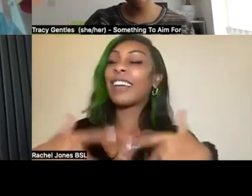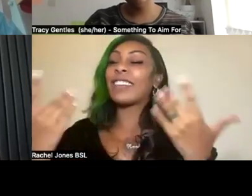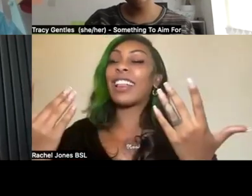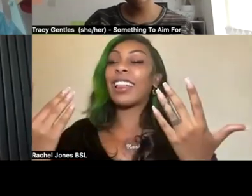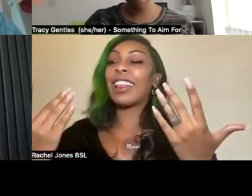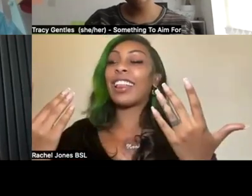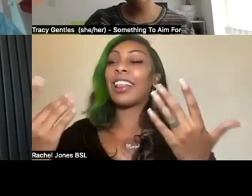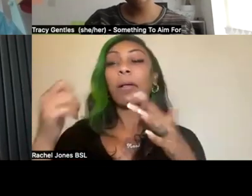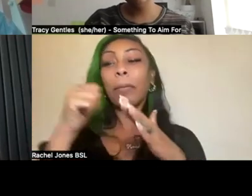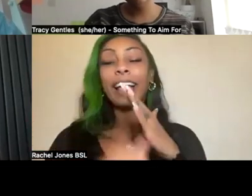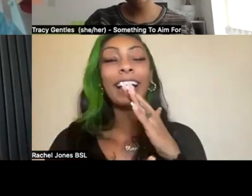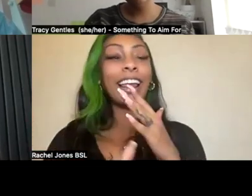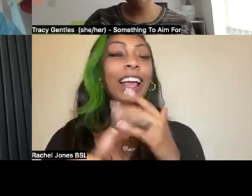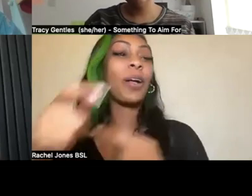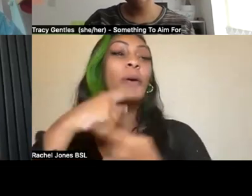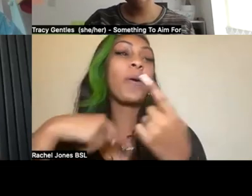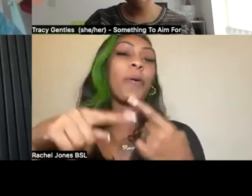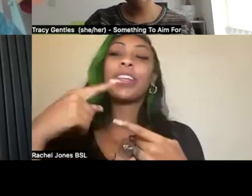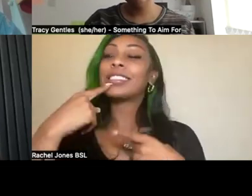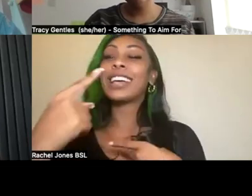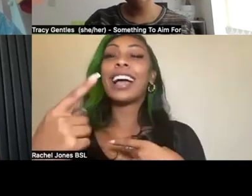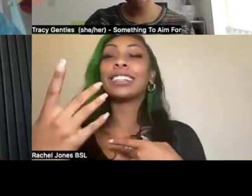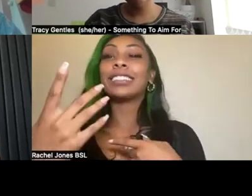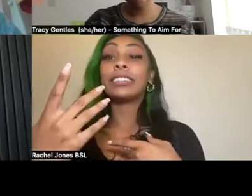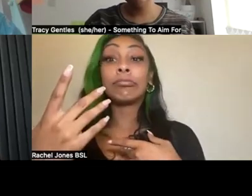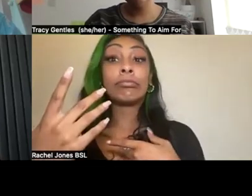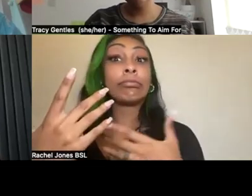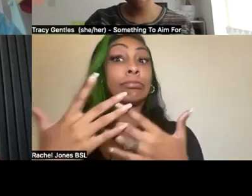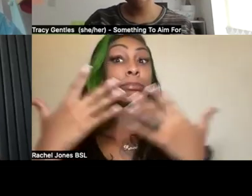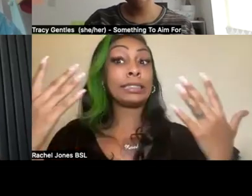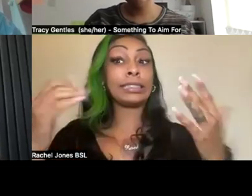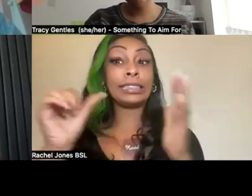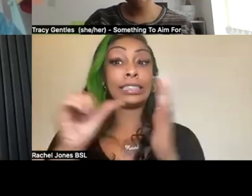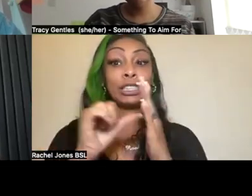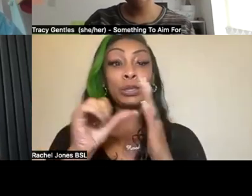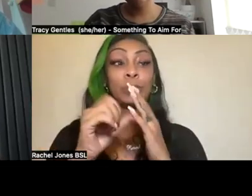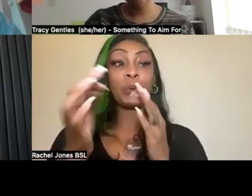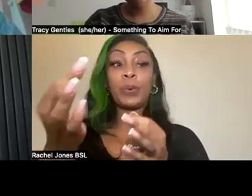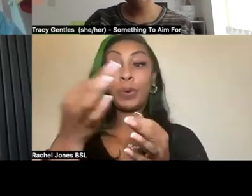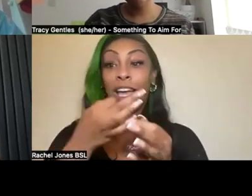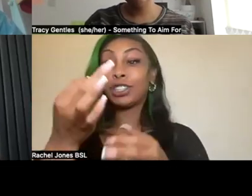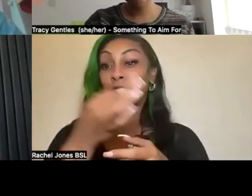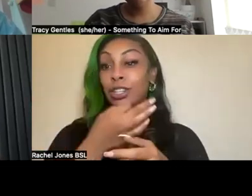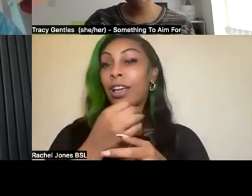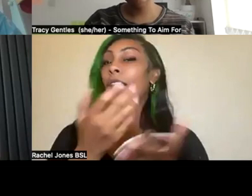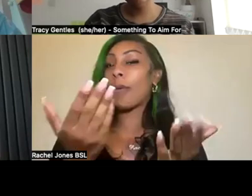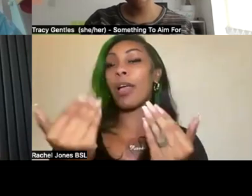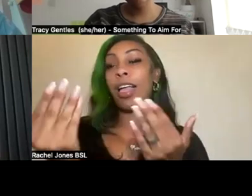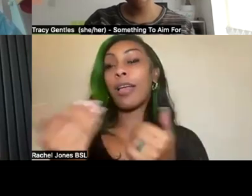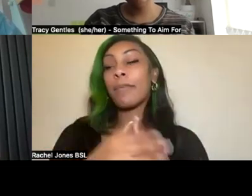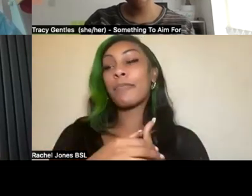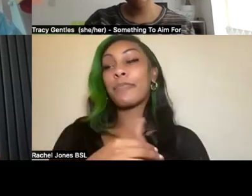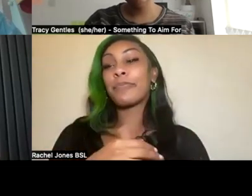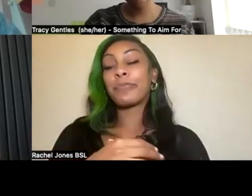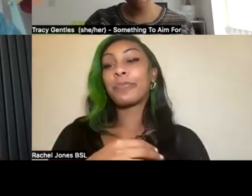as we've all said, and there are still some big outstanding issues and questions, which we absolutely welcome. And I